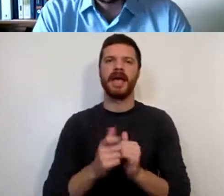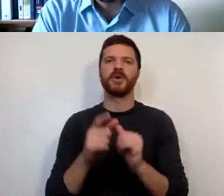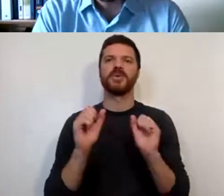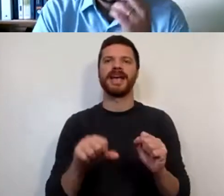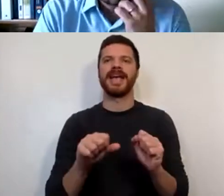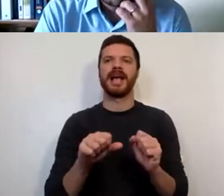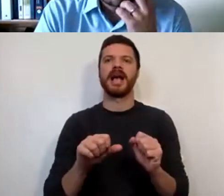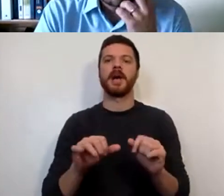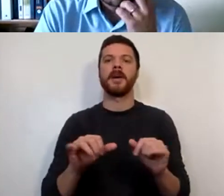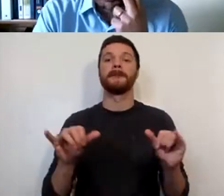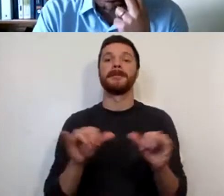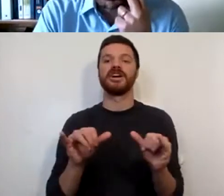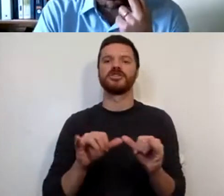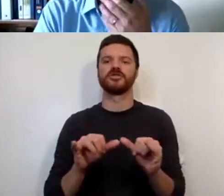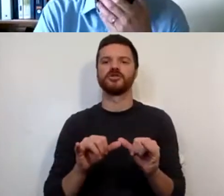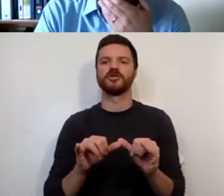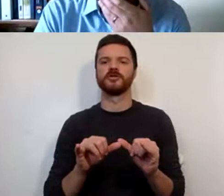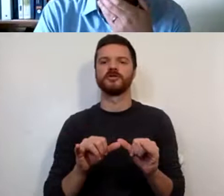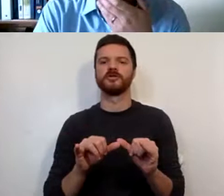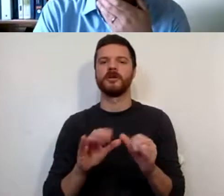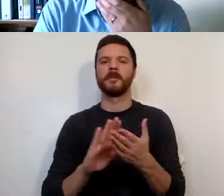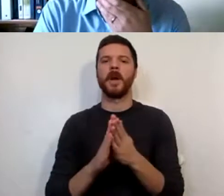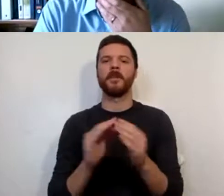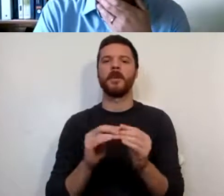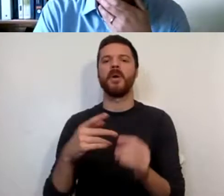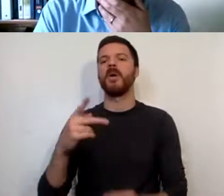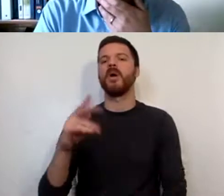measures closer, to be more proximal,